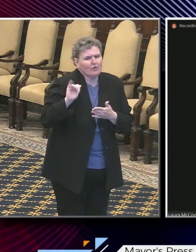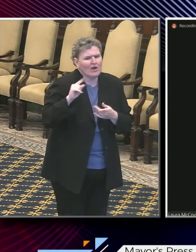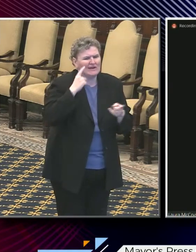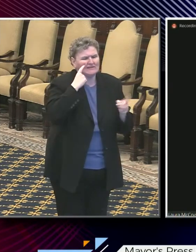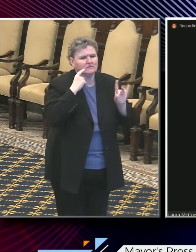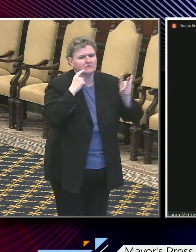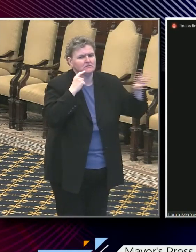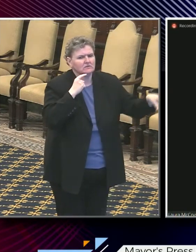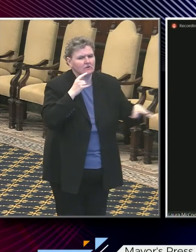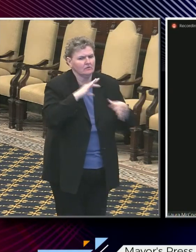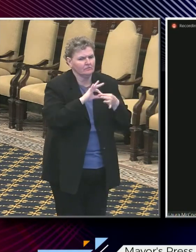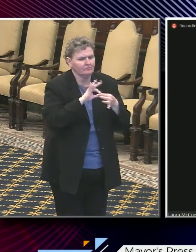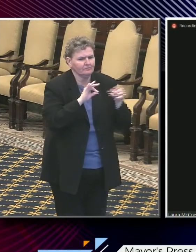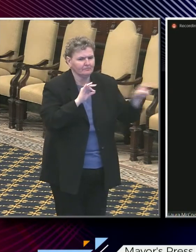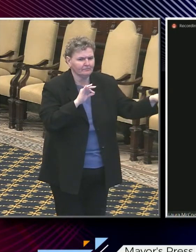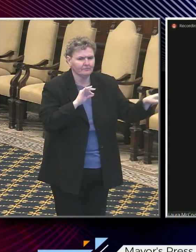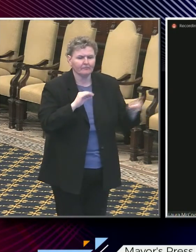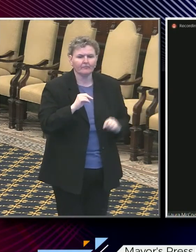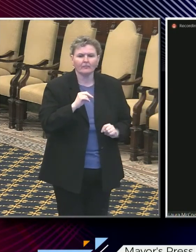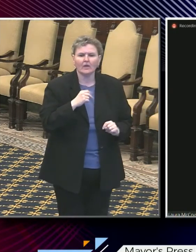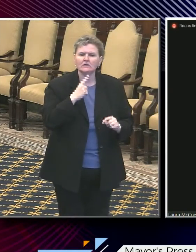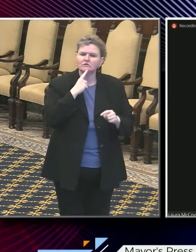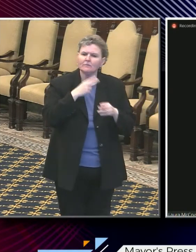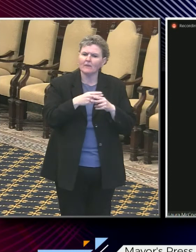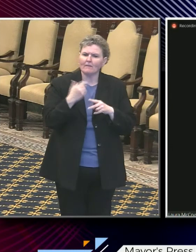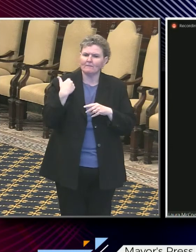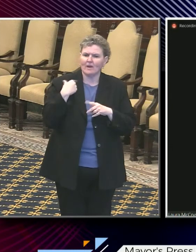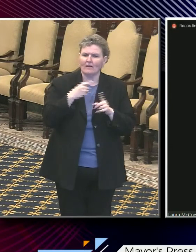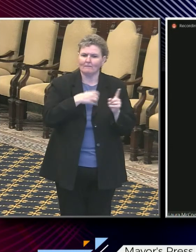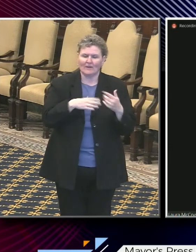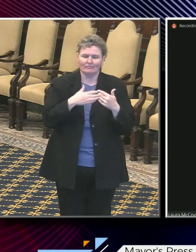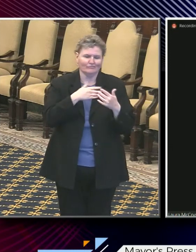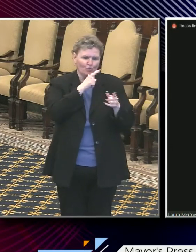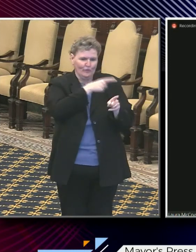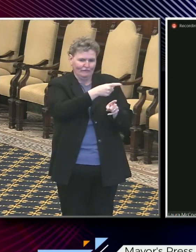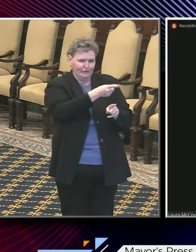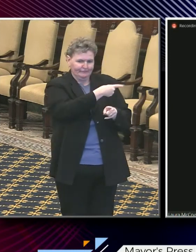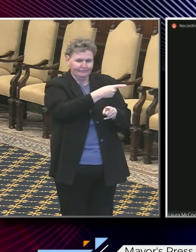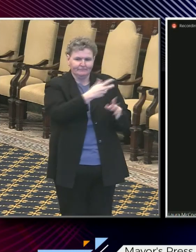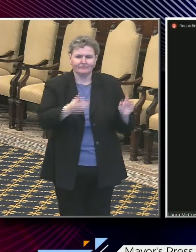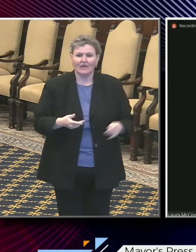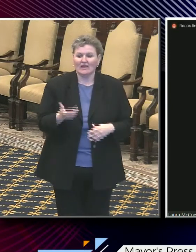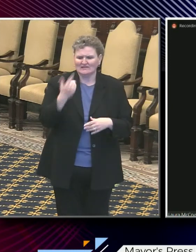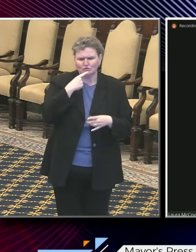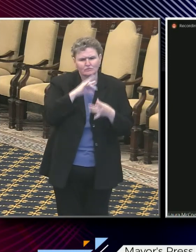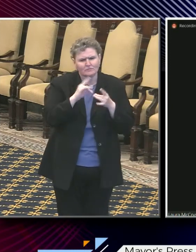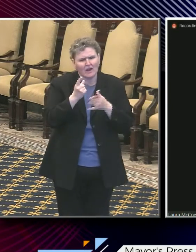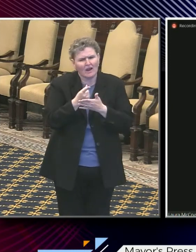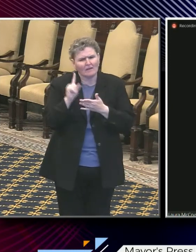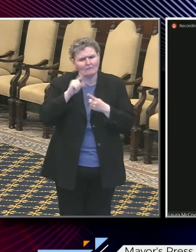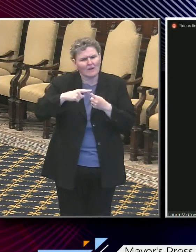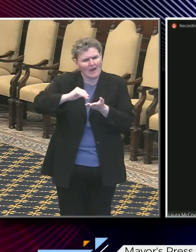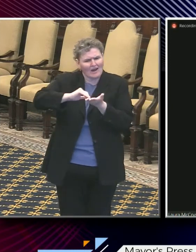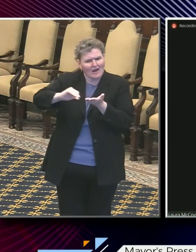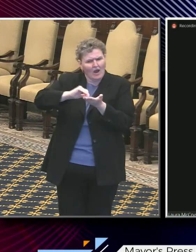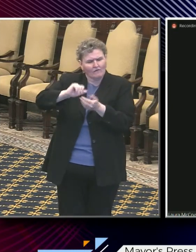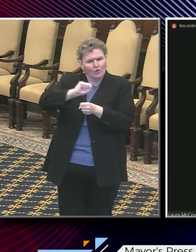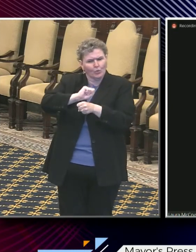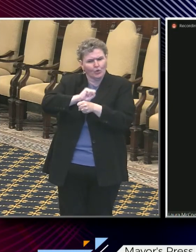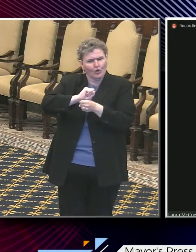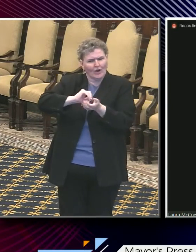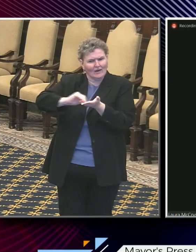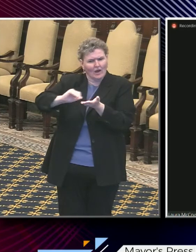cases. People are going to have to keep their distance from each other and avoid the crowds. Thank you. All right. Thank you, Martin.